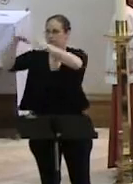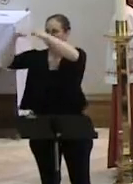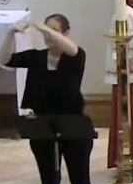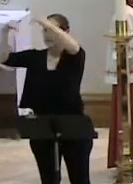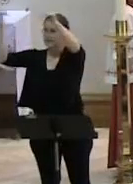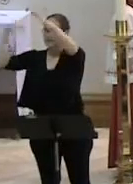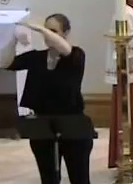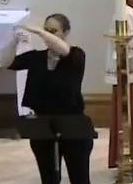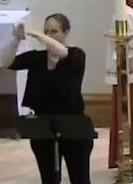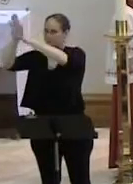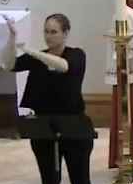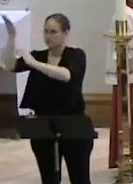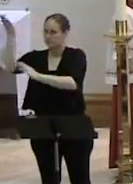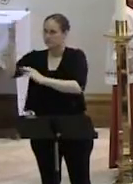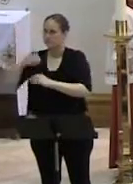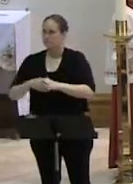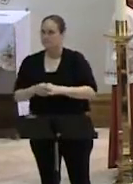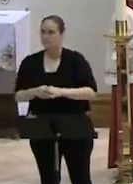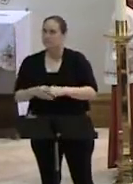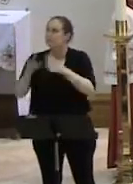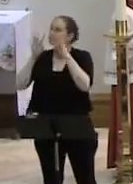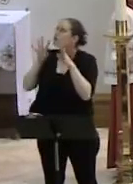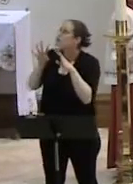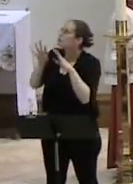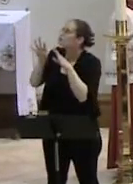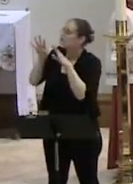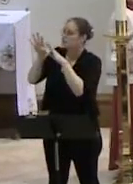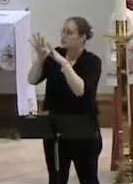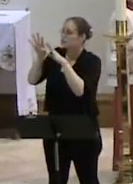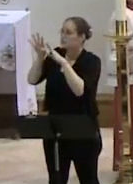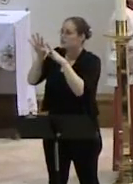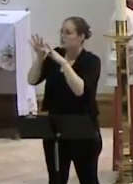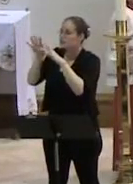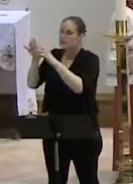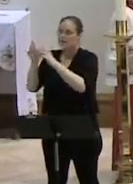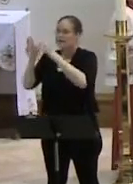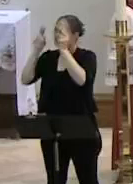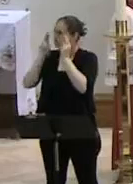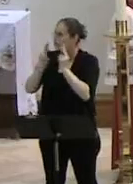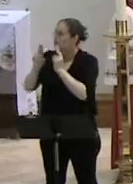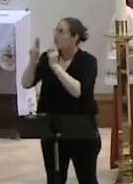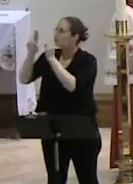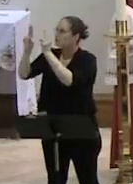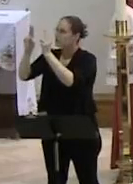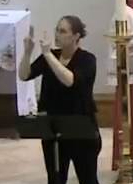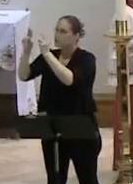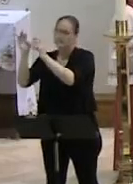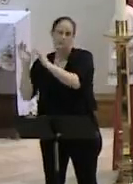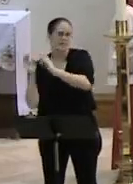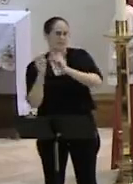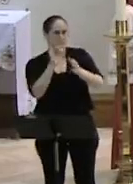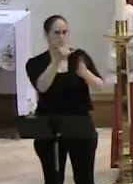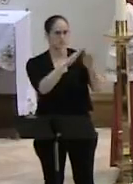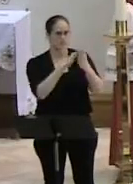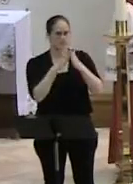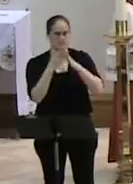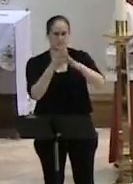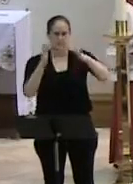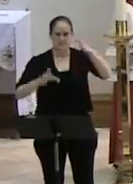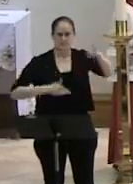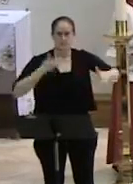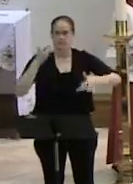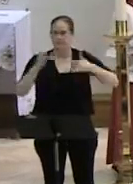to heaven. They did him homage, and then returned to Jerusalem with great joy, and they